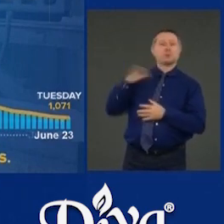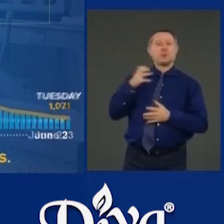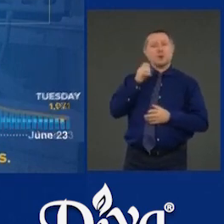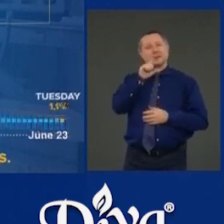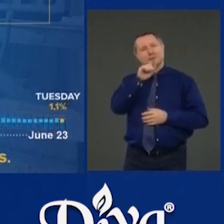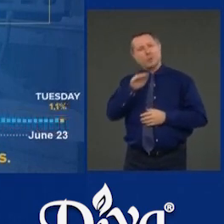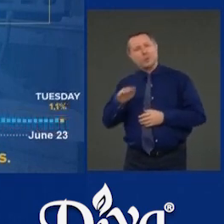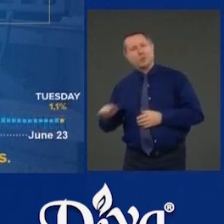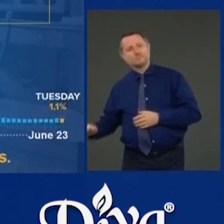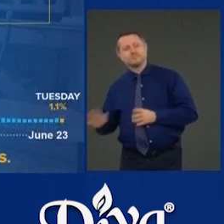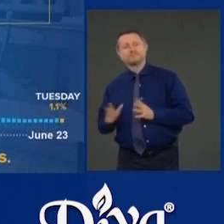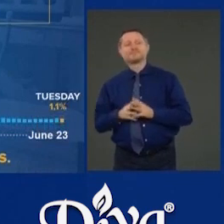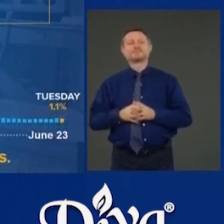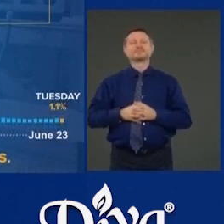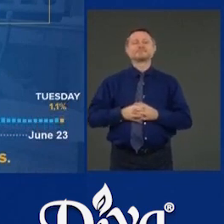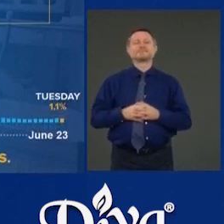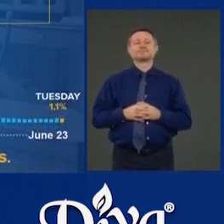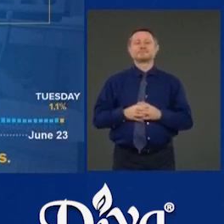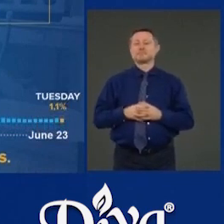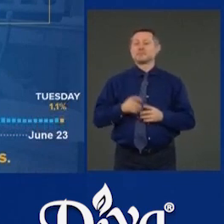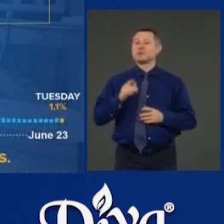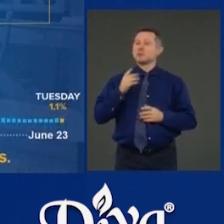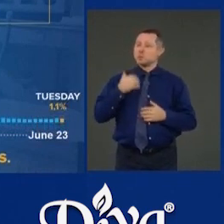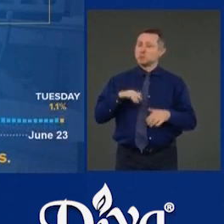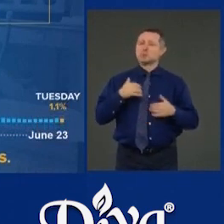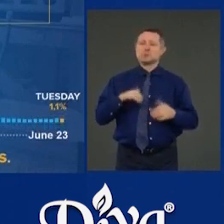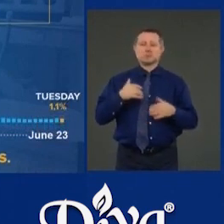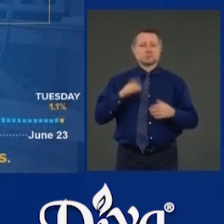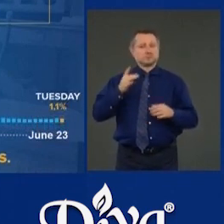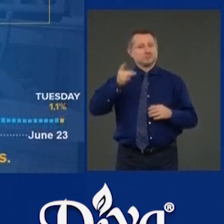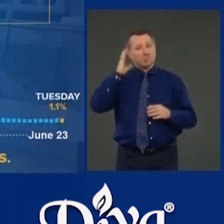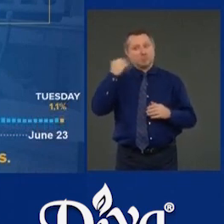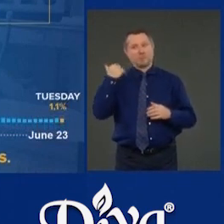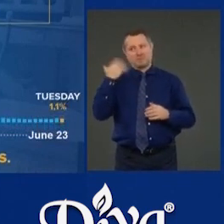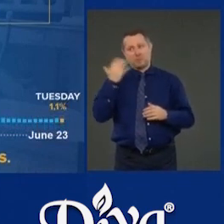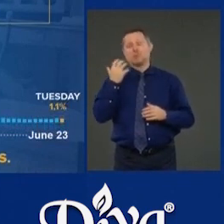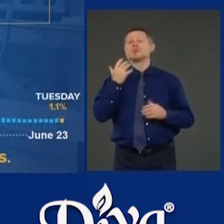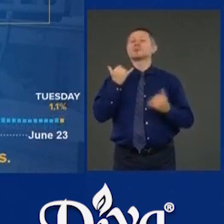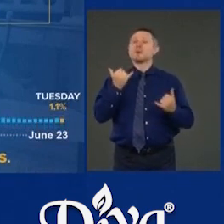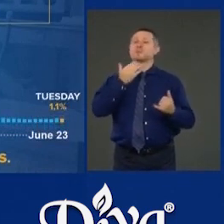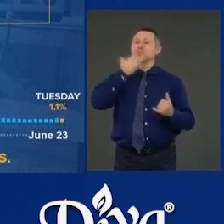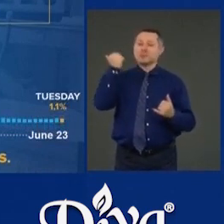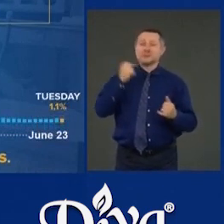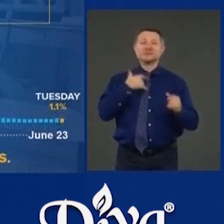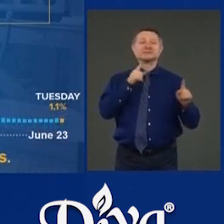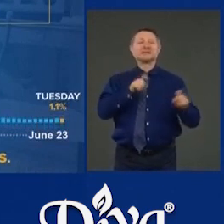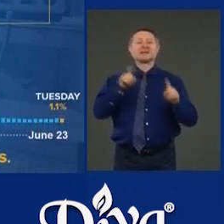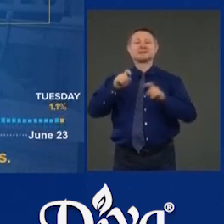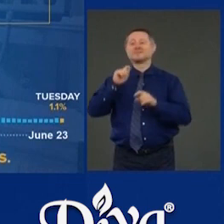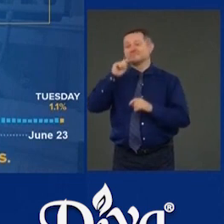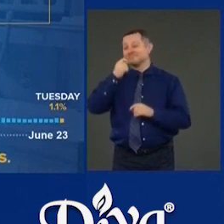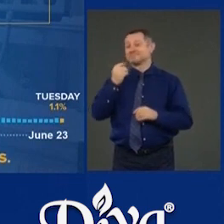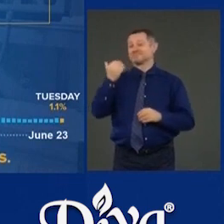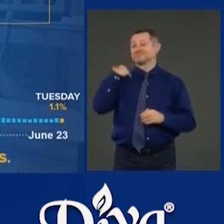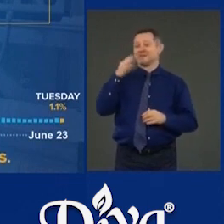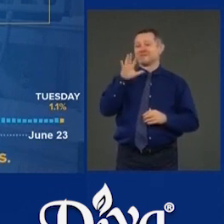started. We paid a very dear price for it. Our tests, we did 58,000 tests